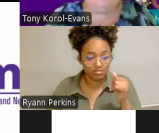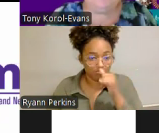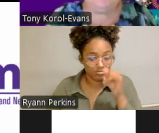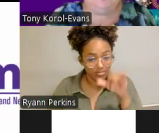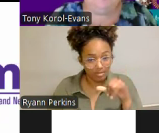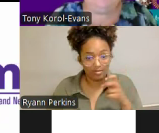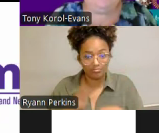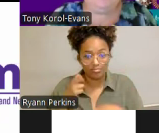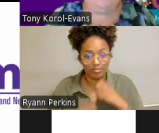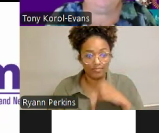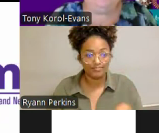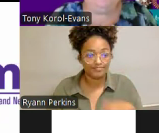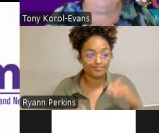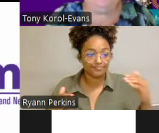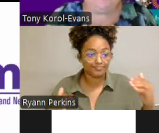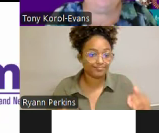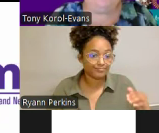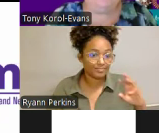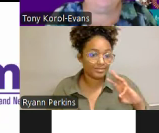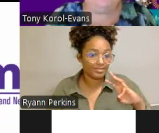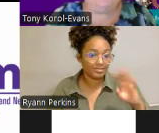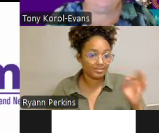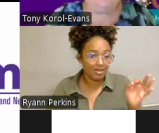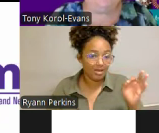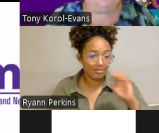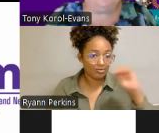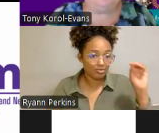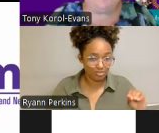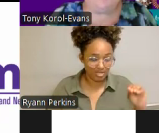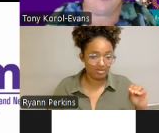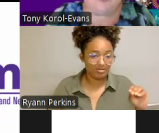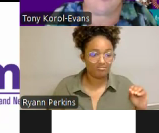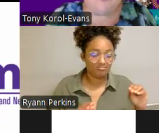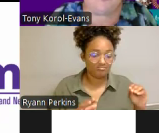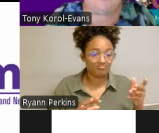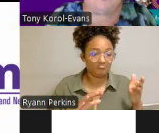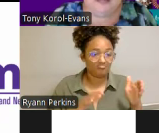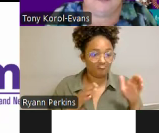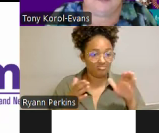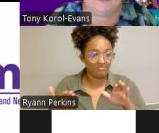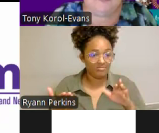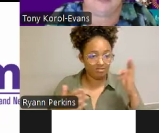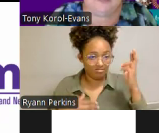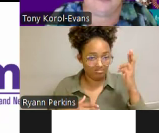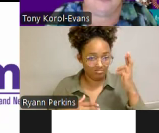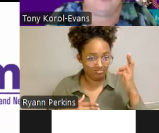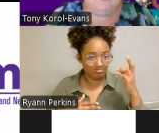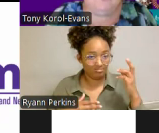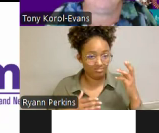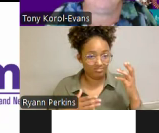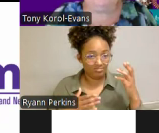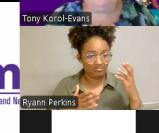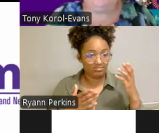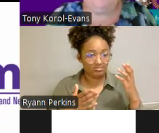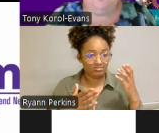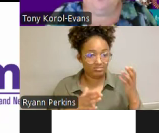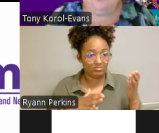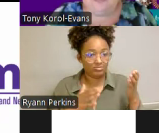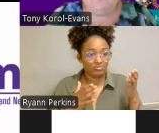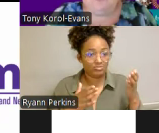69% of fatalities where known lethal factors existed occurred after the victim left. There's